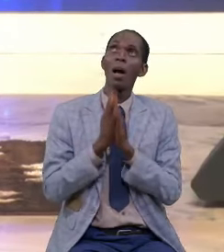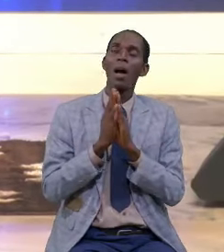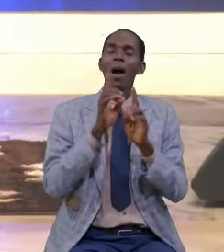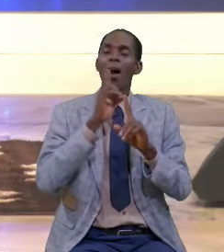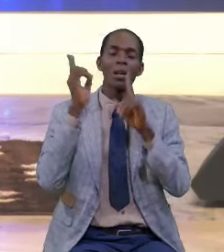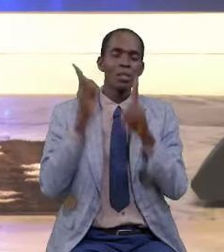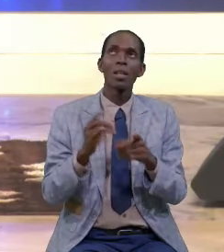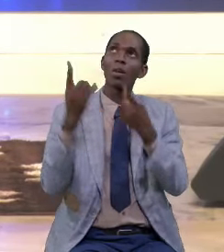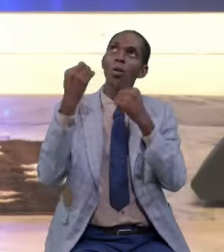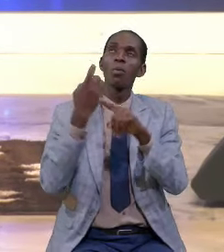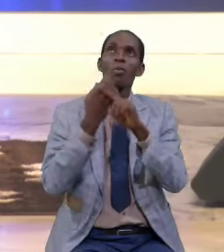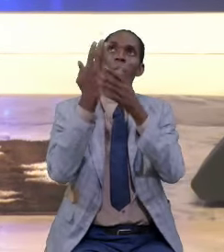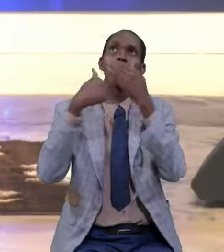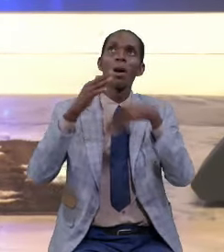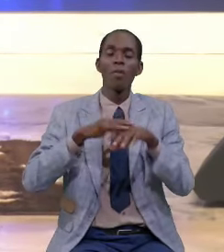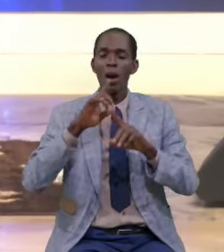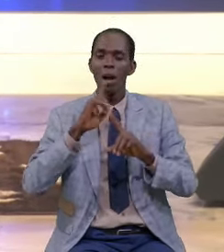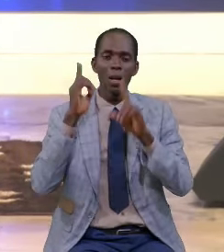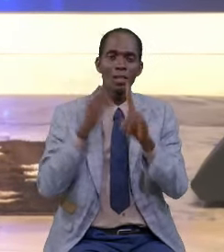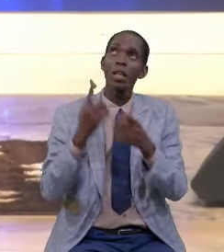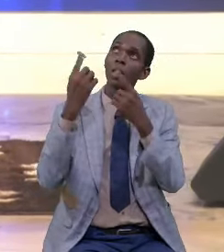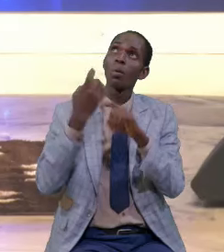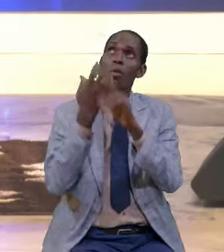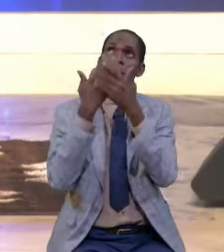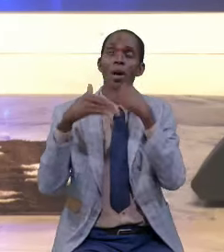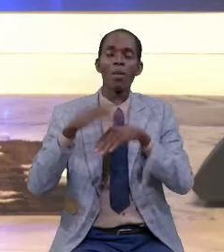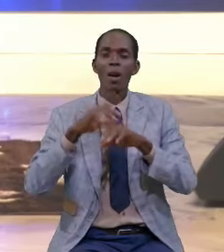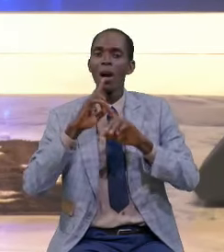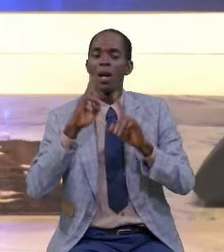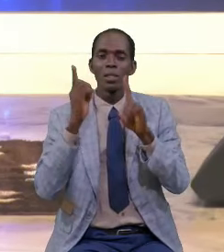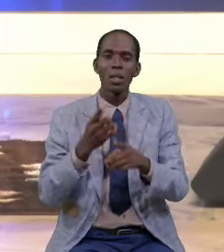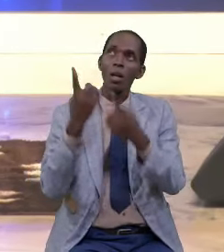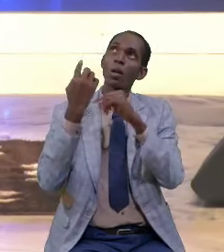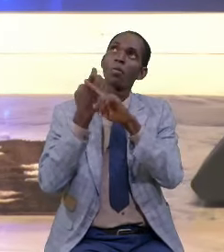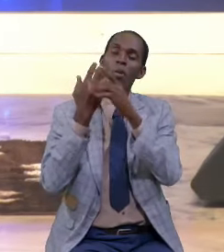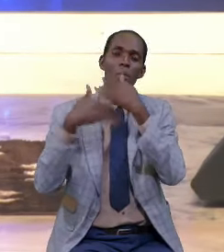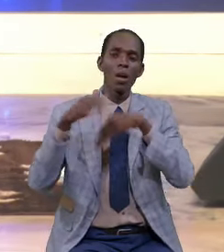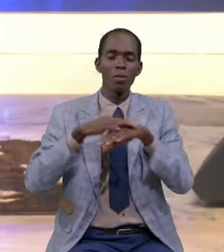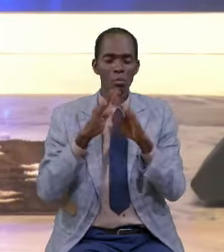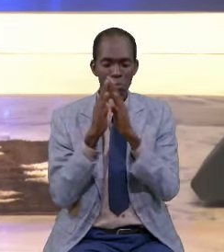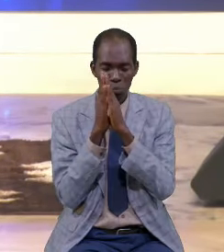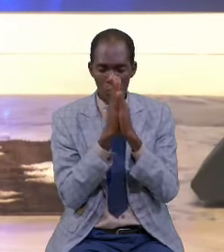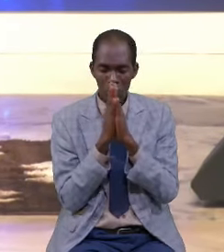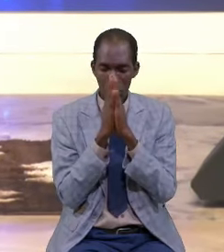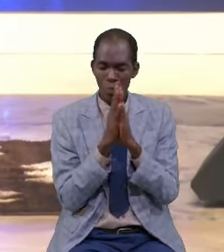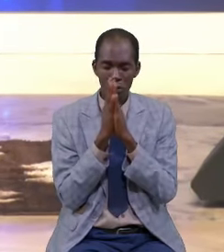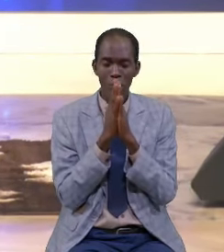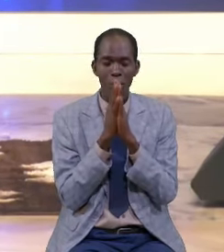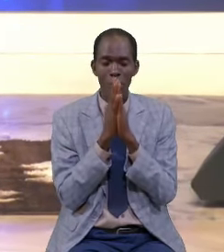heaven. Answer is coming from heaven. Answer is coming from heaven. Tell the Lord, tell the Lord, tell the Lord.